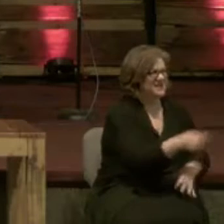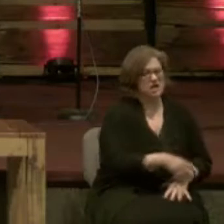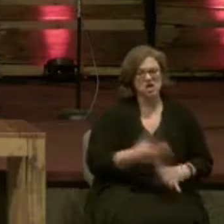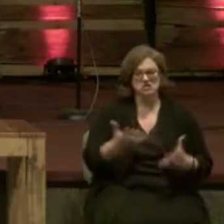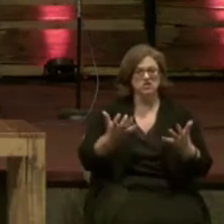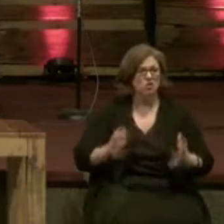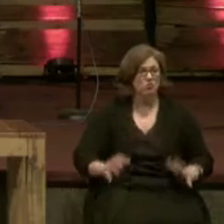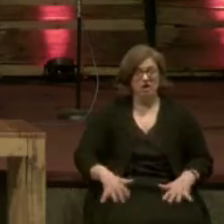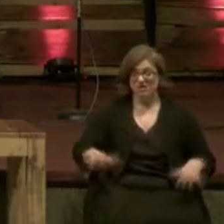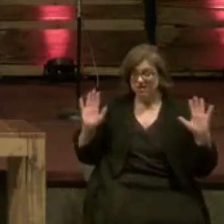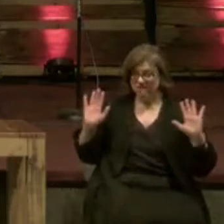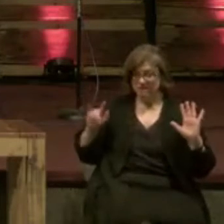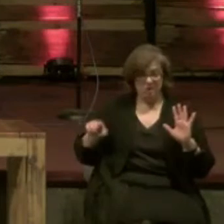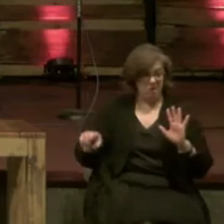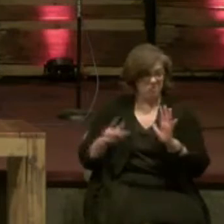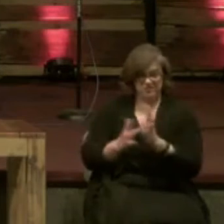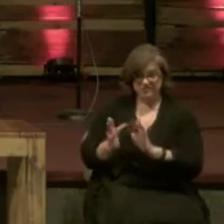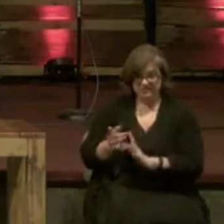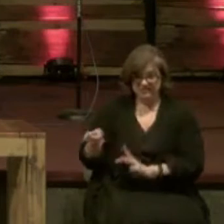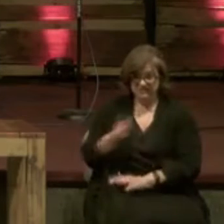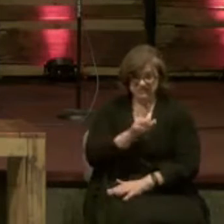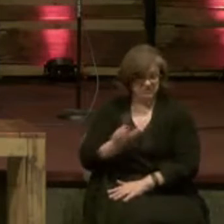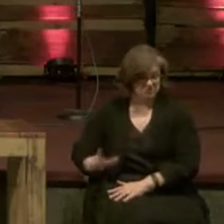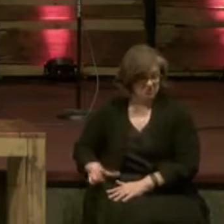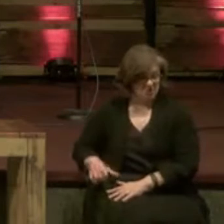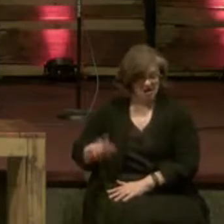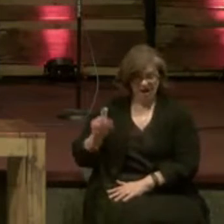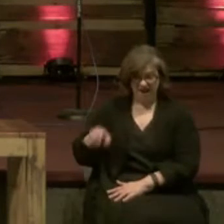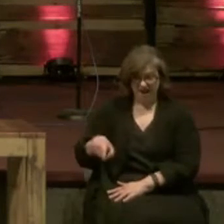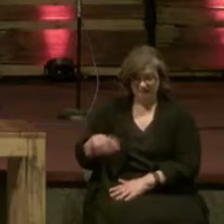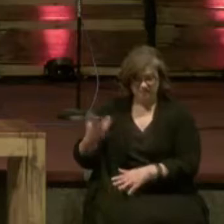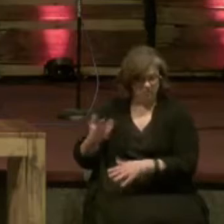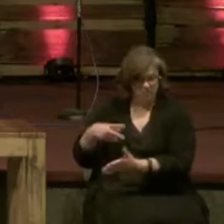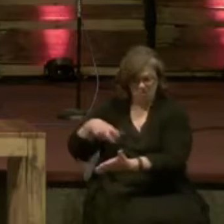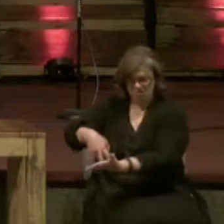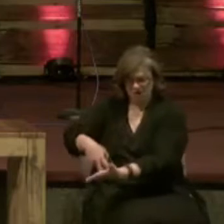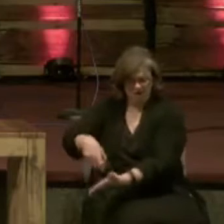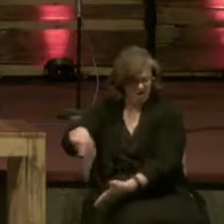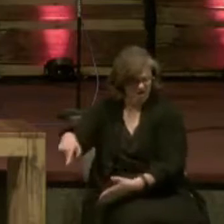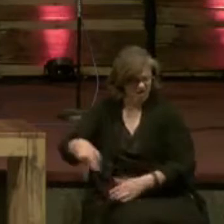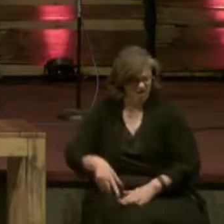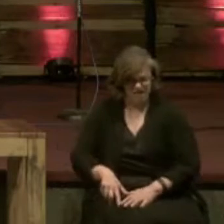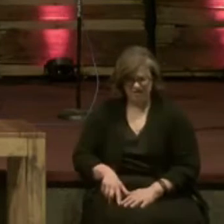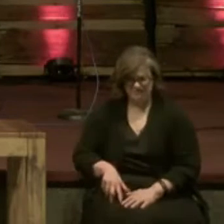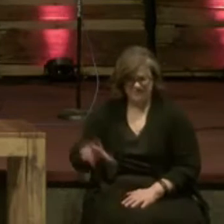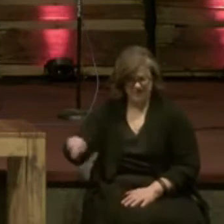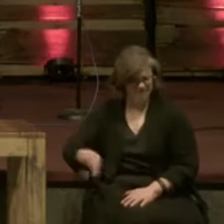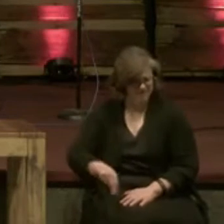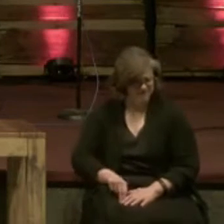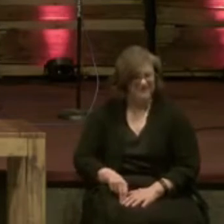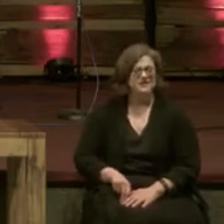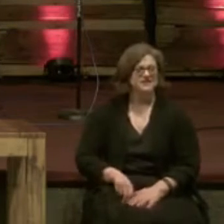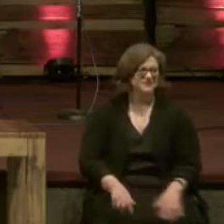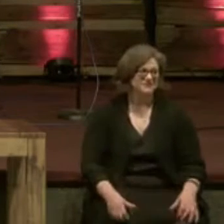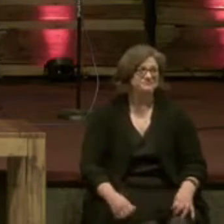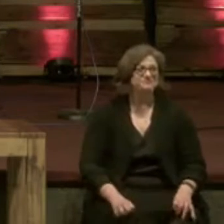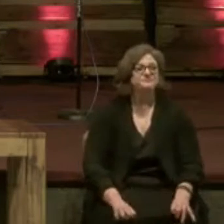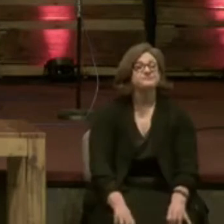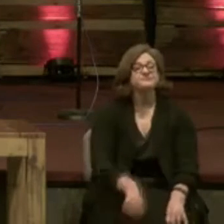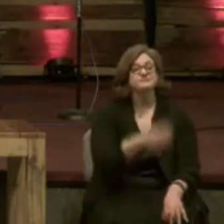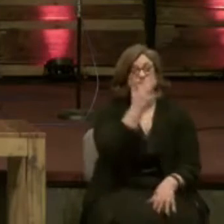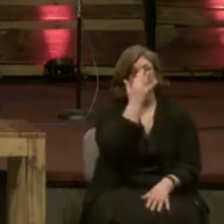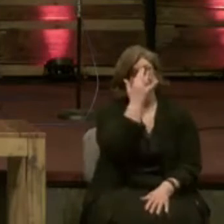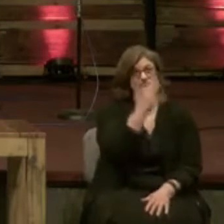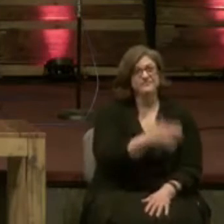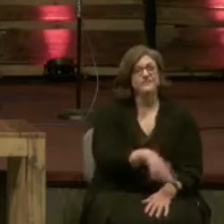submit themselves to Jesus as Lord. Listen to what it says in John chapter 1, starting in verse 10.